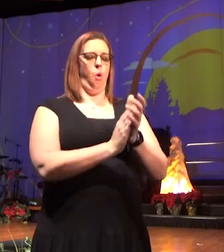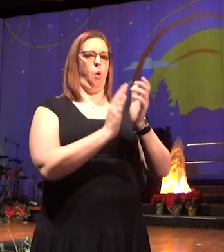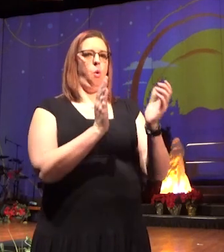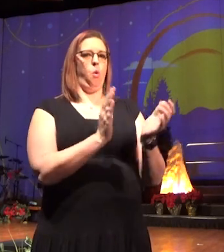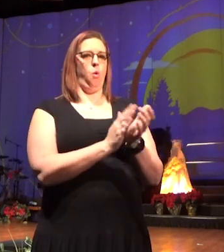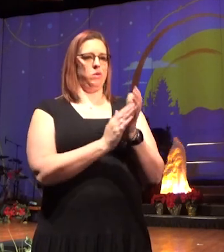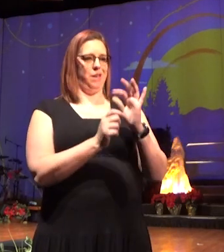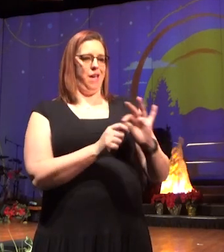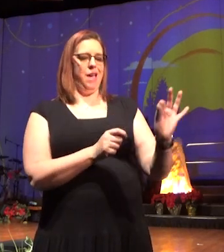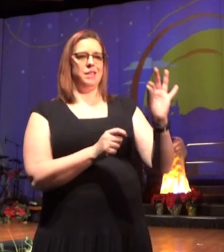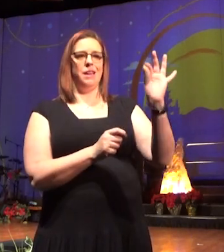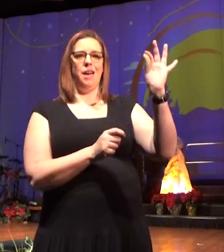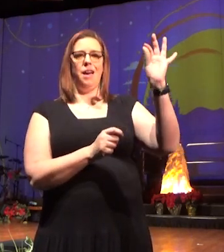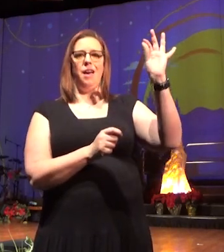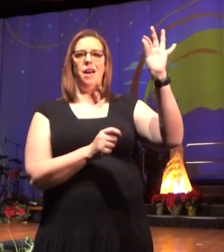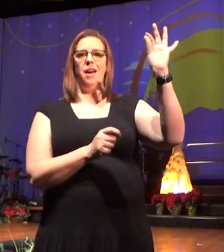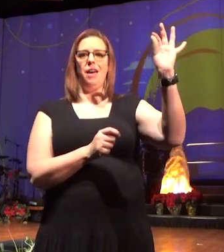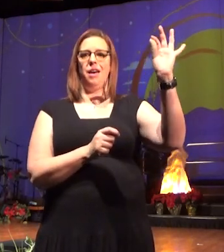yeah. Oh yeah, hey